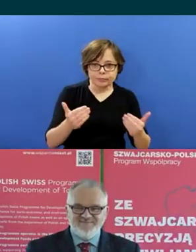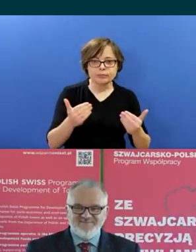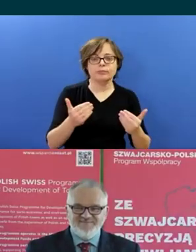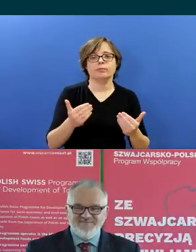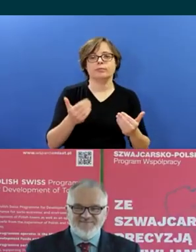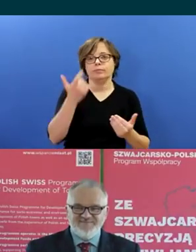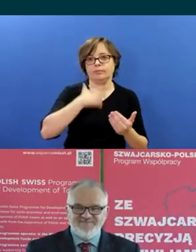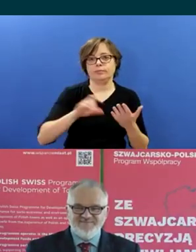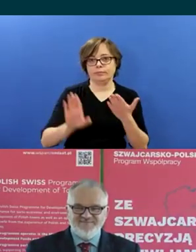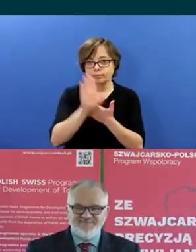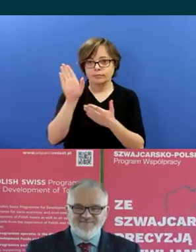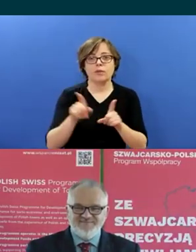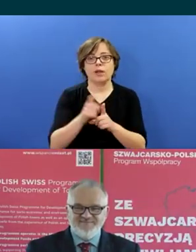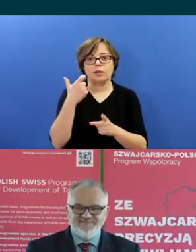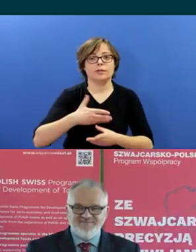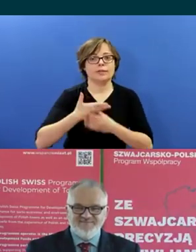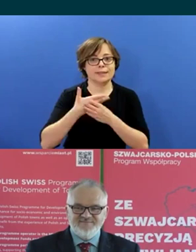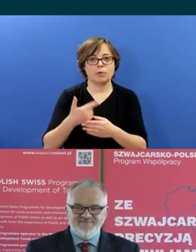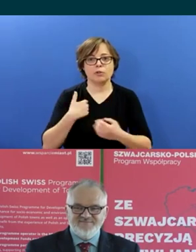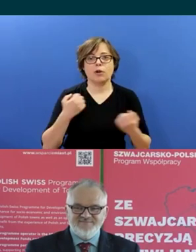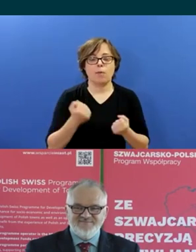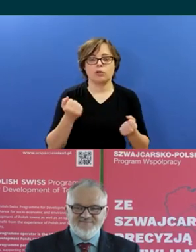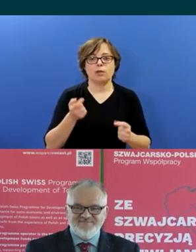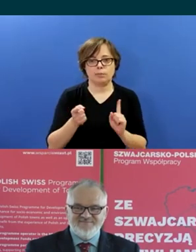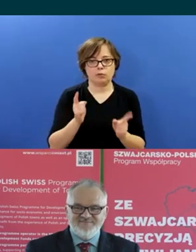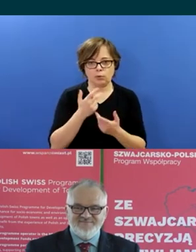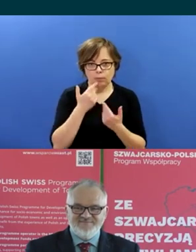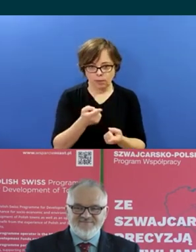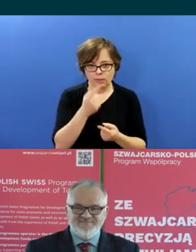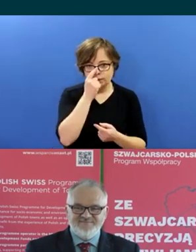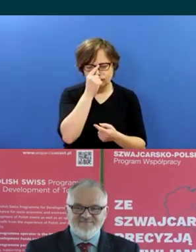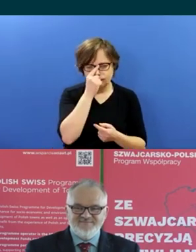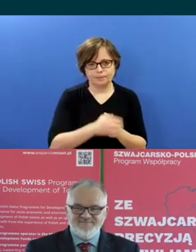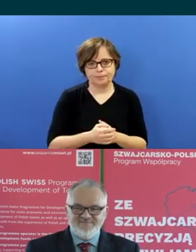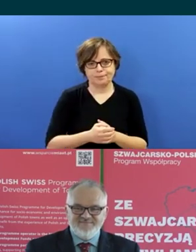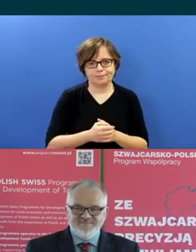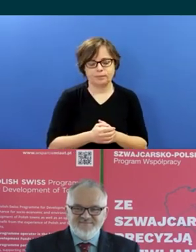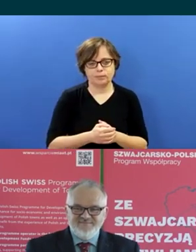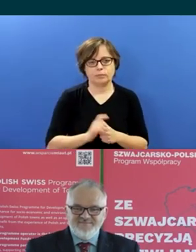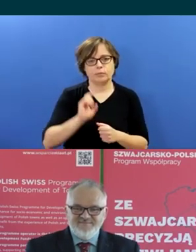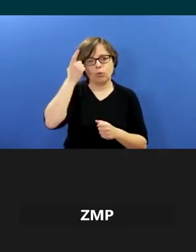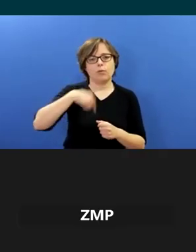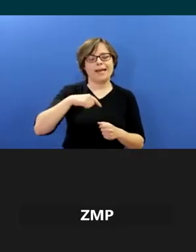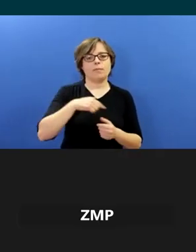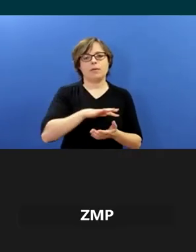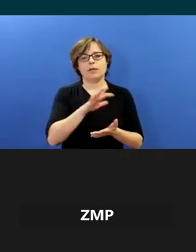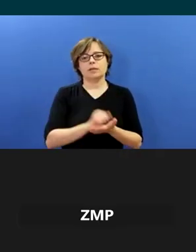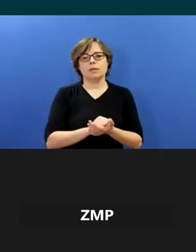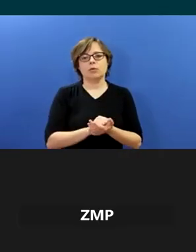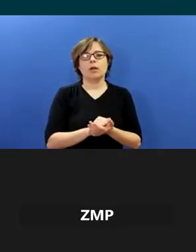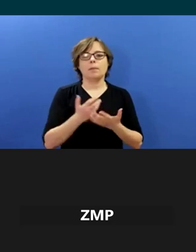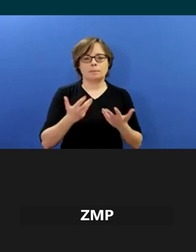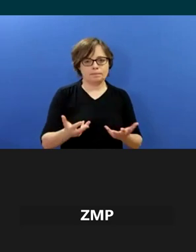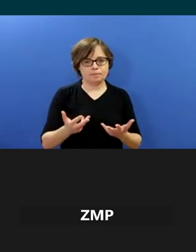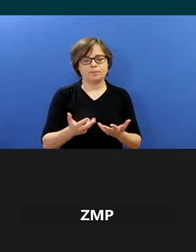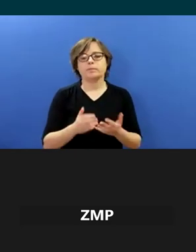promise. And we at INTEP, we are primarily concerned with how we can bring together the relevant stakeholders to work together to